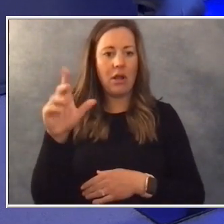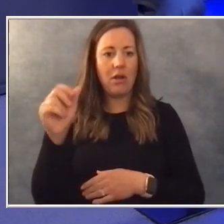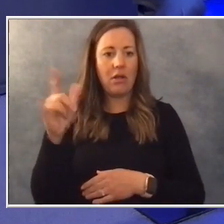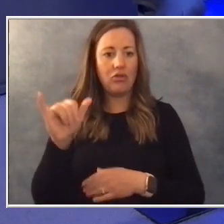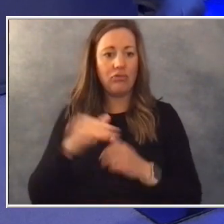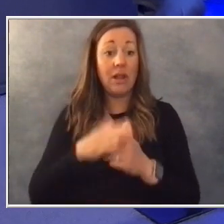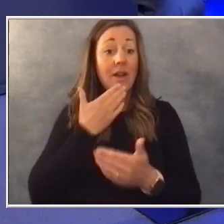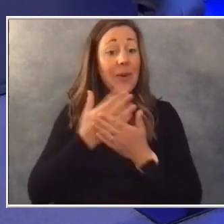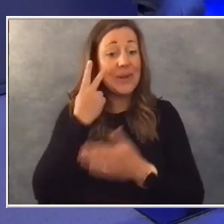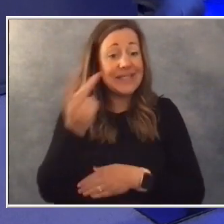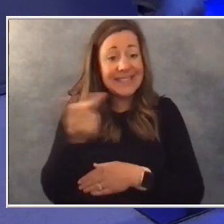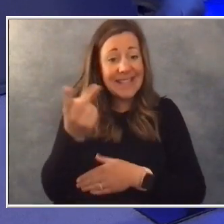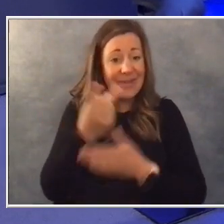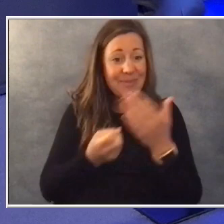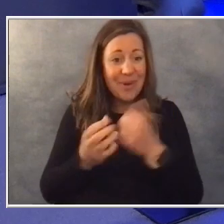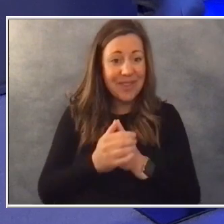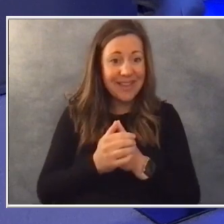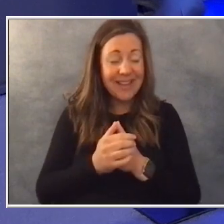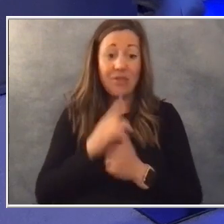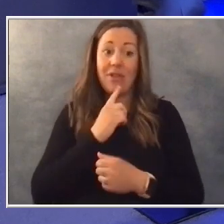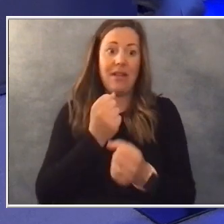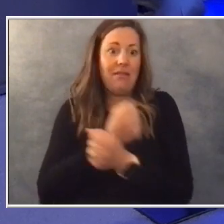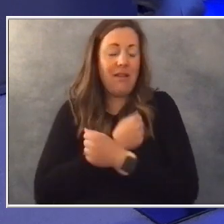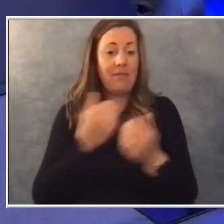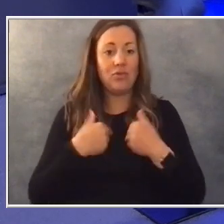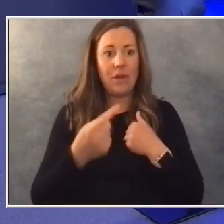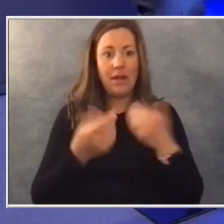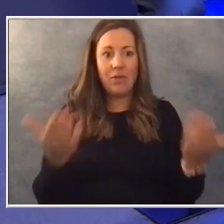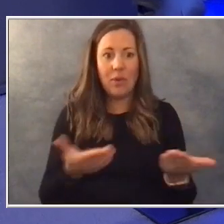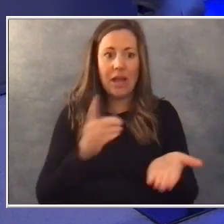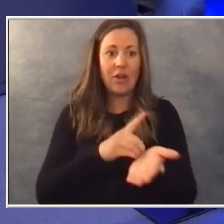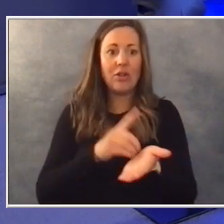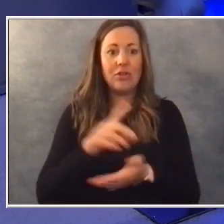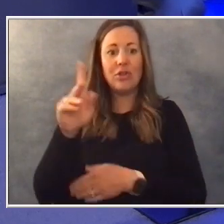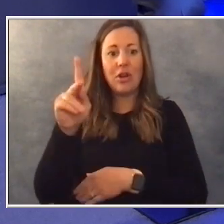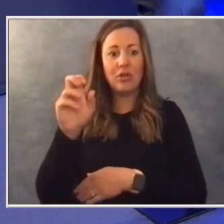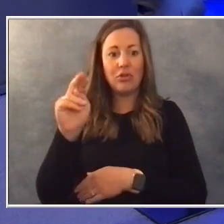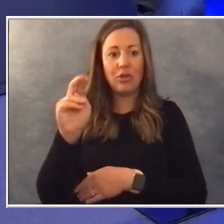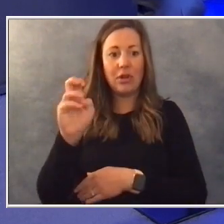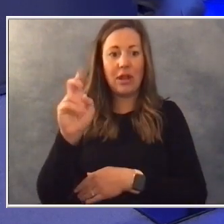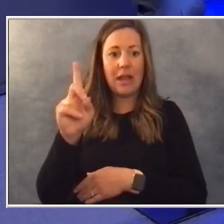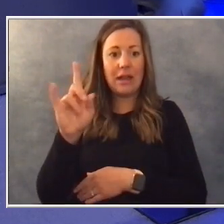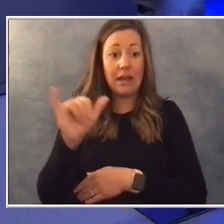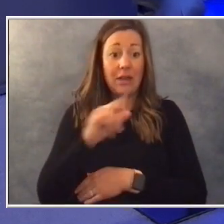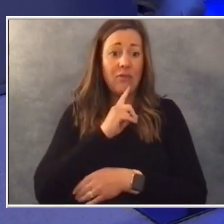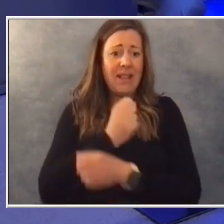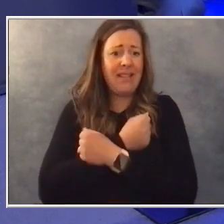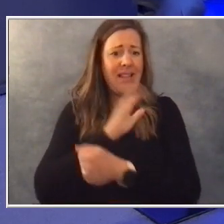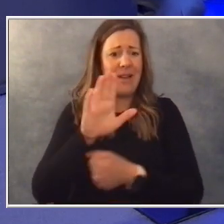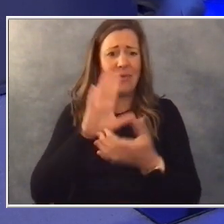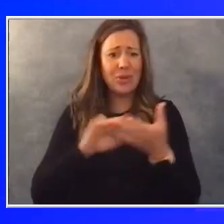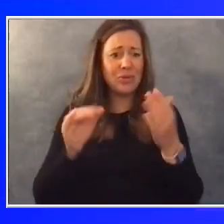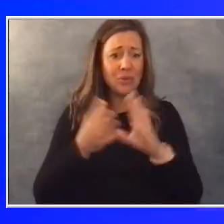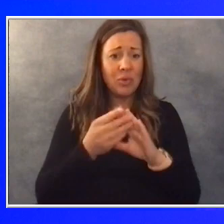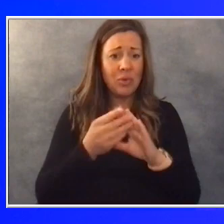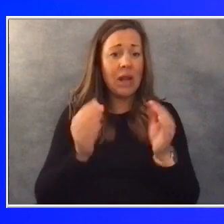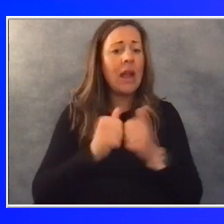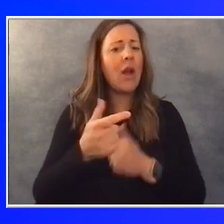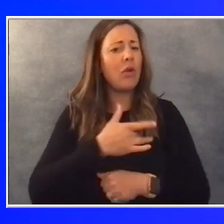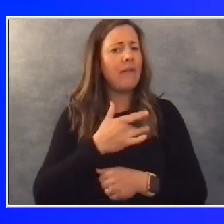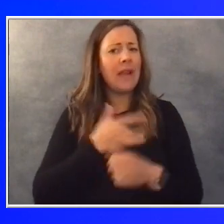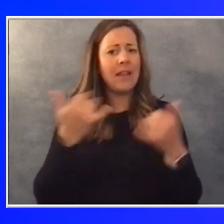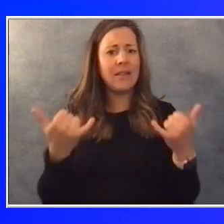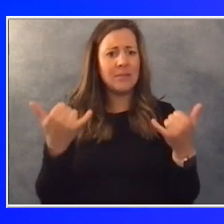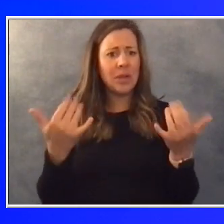morning. I'd love to have you, and Dr. Kennedy loved that story. How are you feeling this morning? Oh man, I just feel